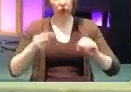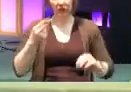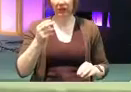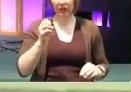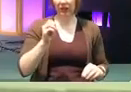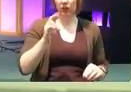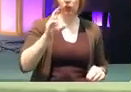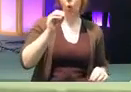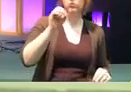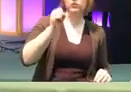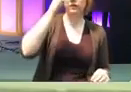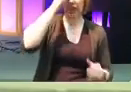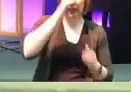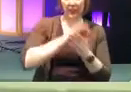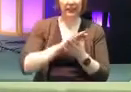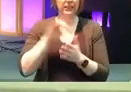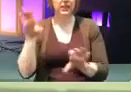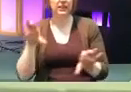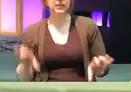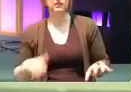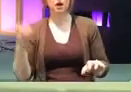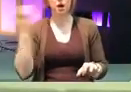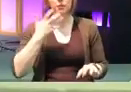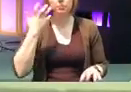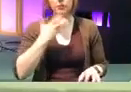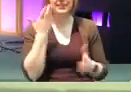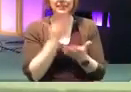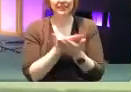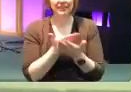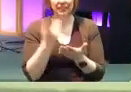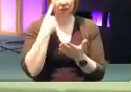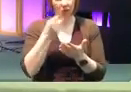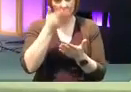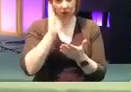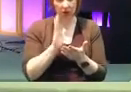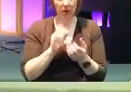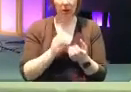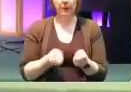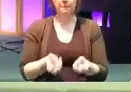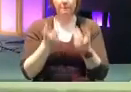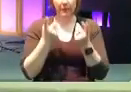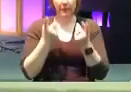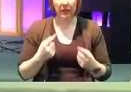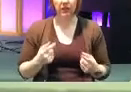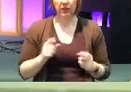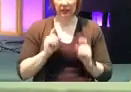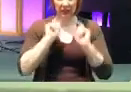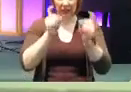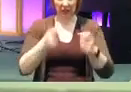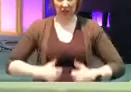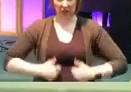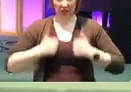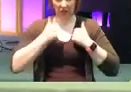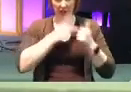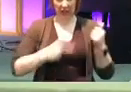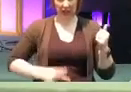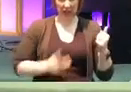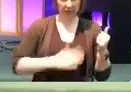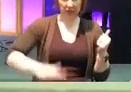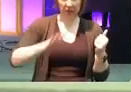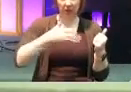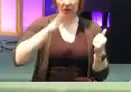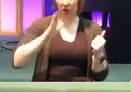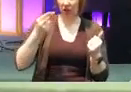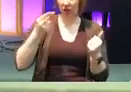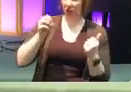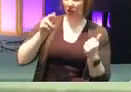faith, the people that did amazing things for God, many of them giving their lives for the kingdom of God. And we look at them and say, man, they're